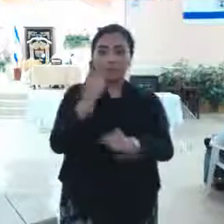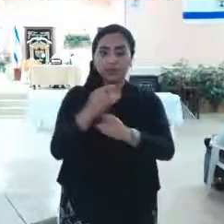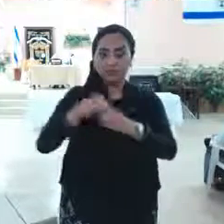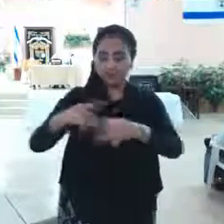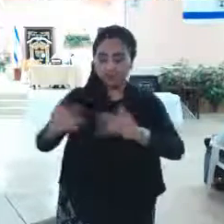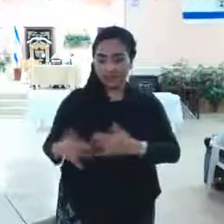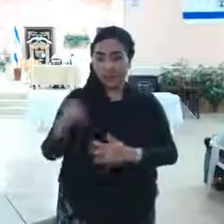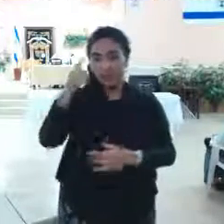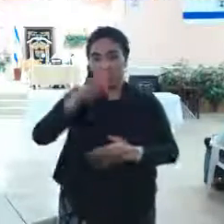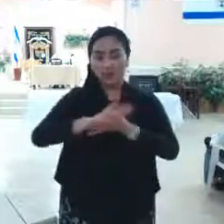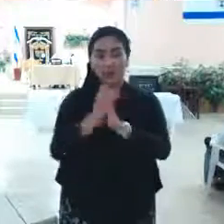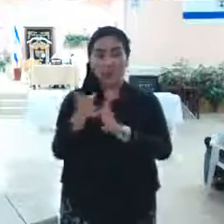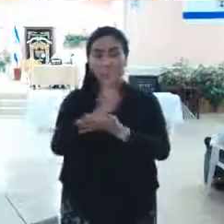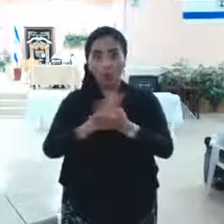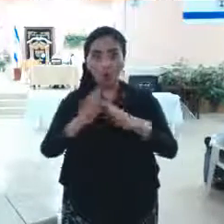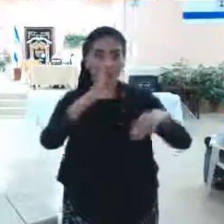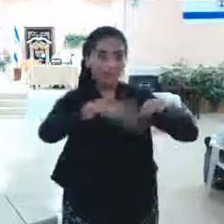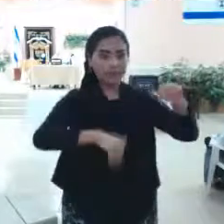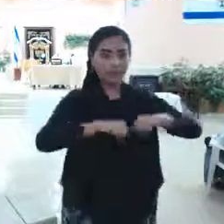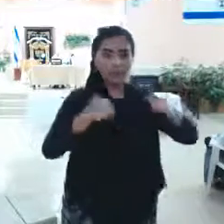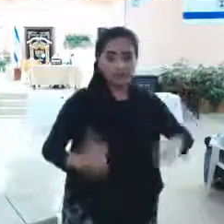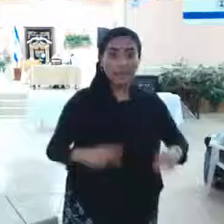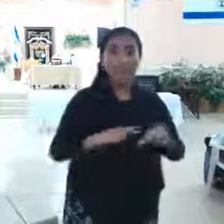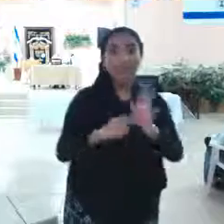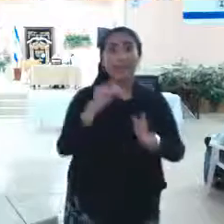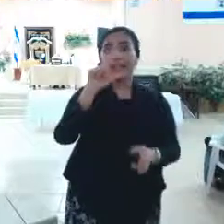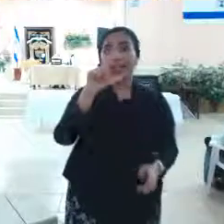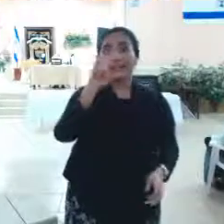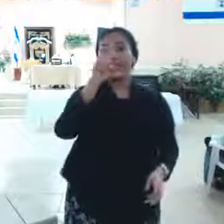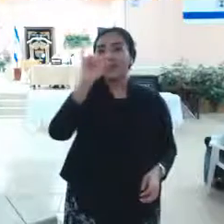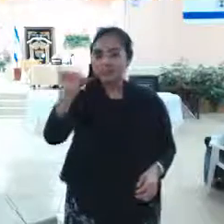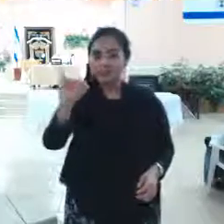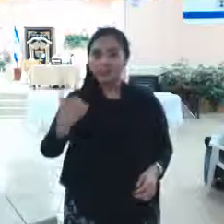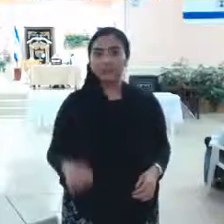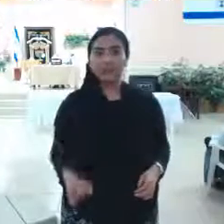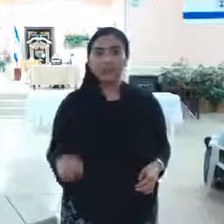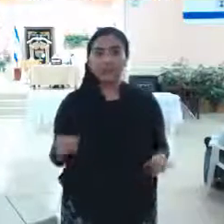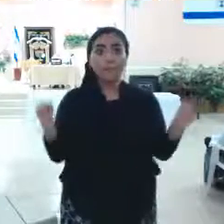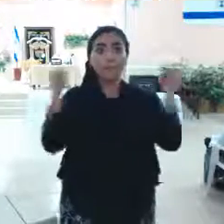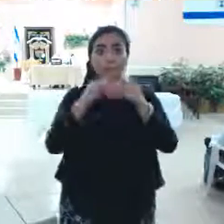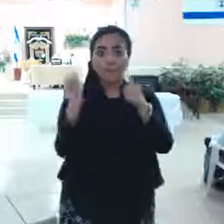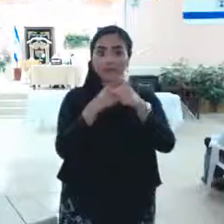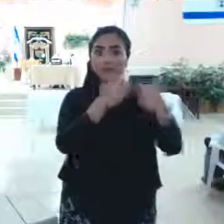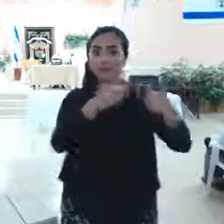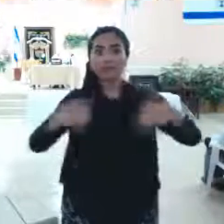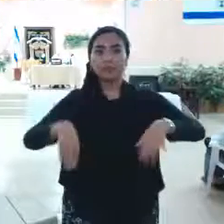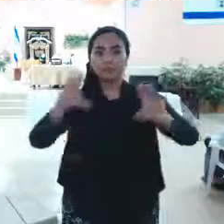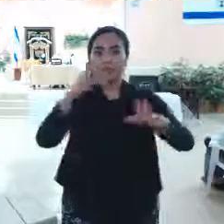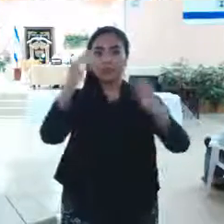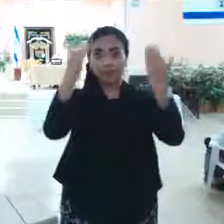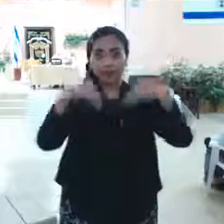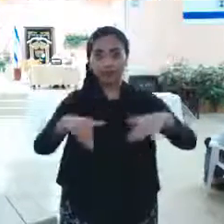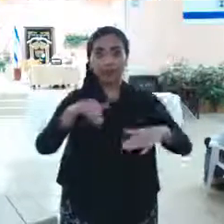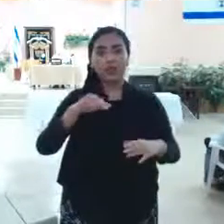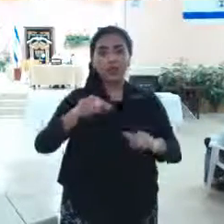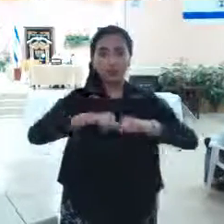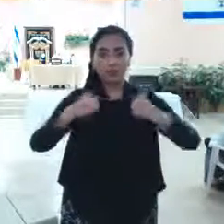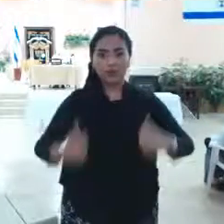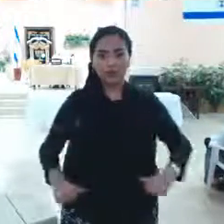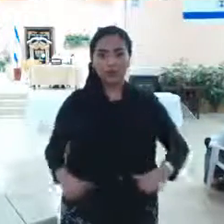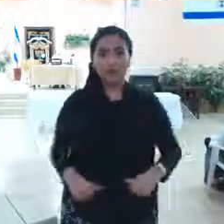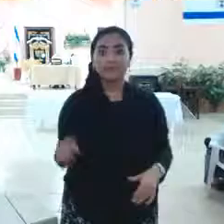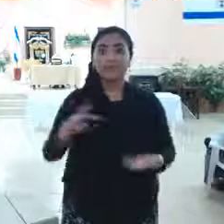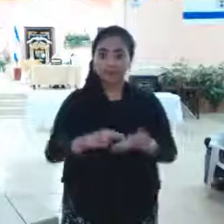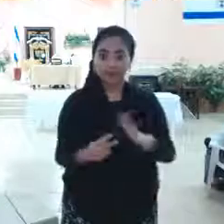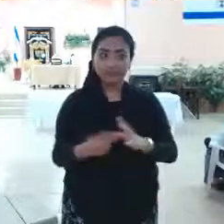para santificarse que los cuanín. Es decir, los That means levitas that the Levites se consagraron primero, y consecrate después los themselves cuanín. first and then the